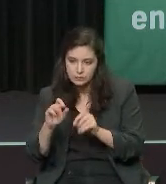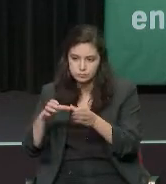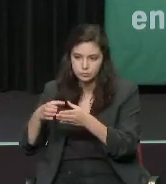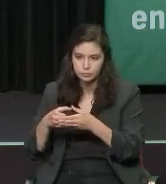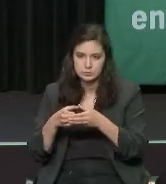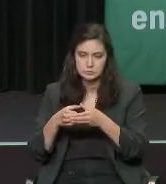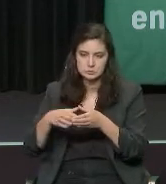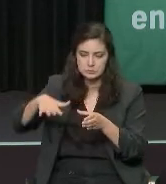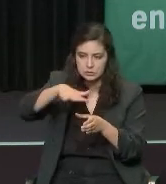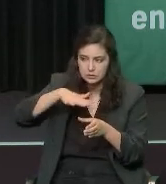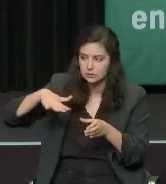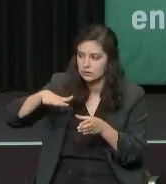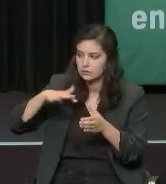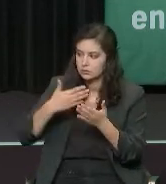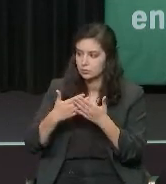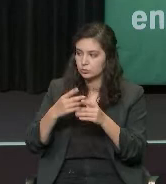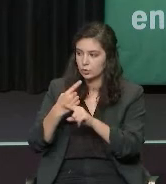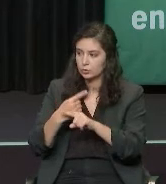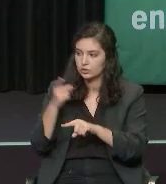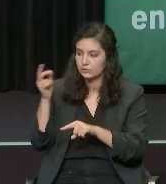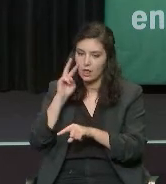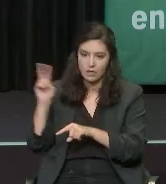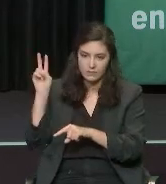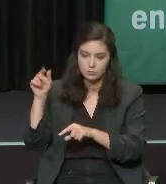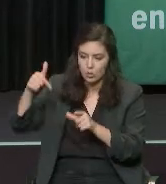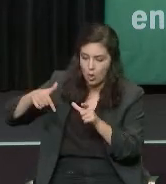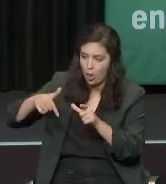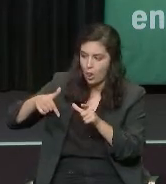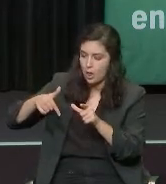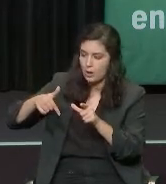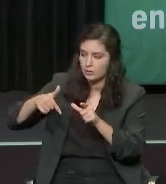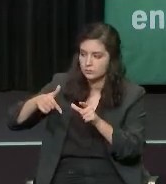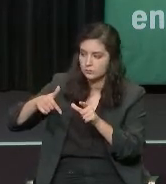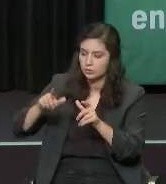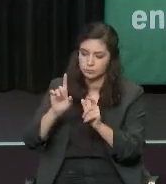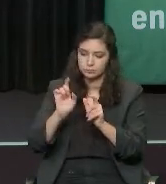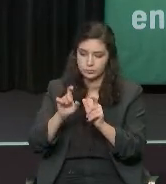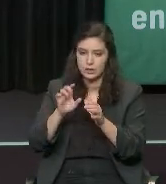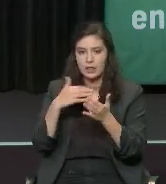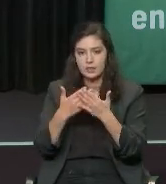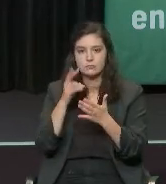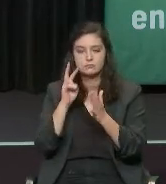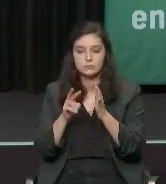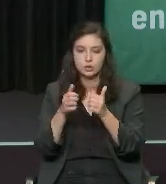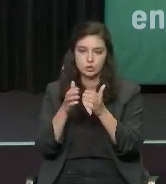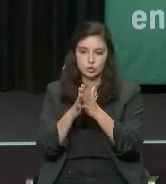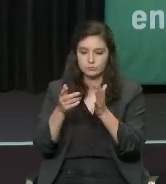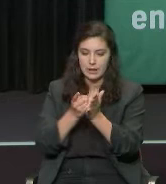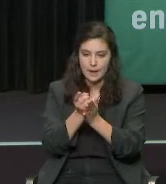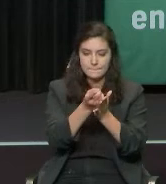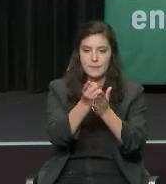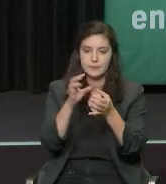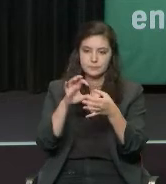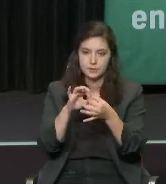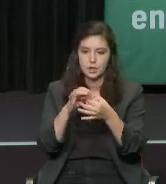dashboard for the biomass products. So you can see here in the bottom, you can click on the products and you'll see all these maps are for the